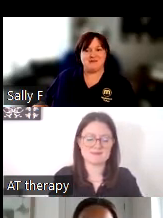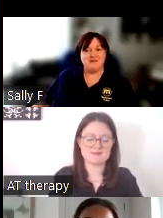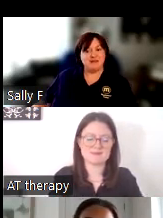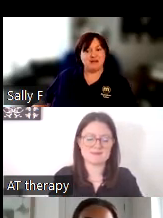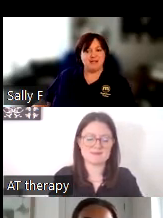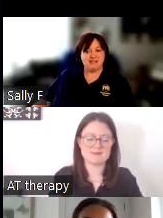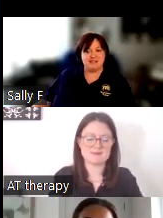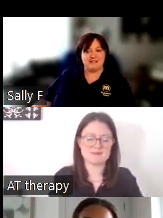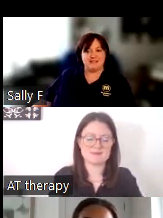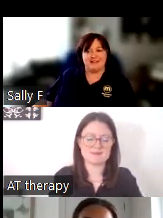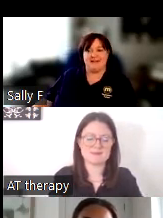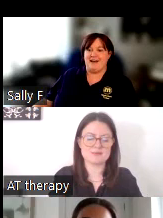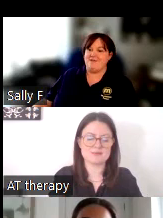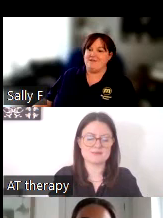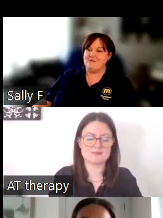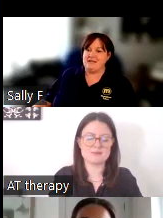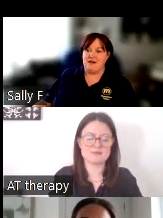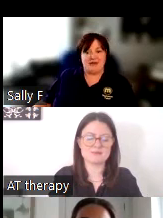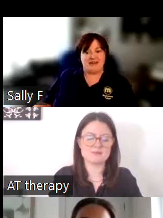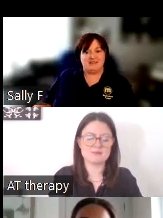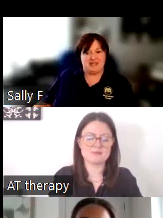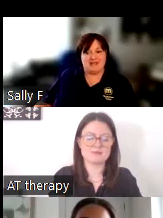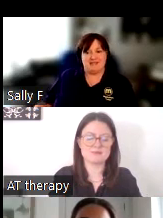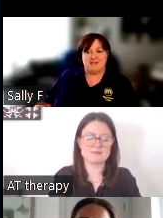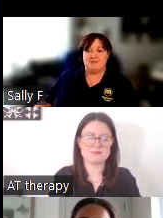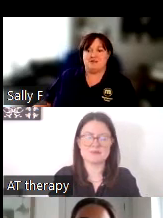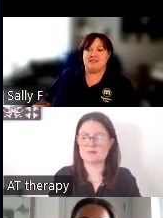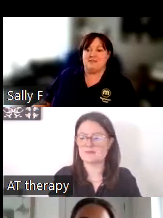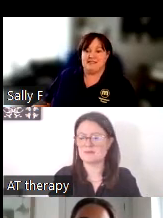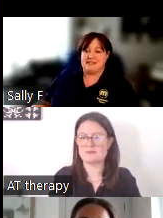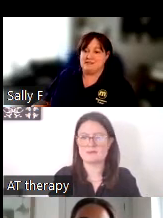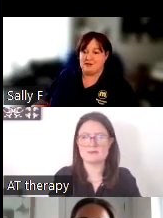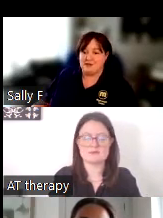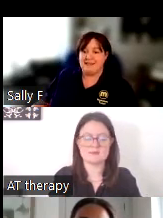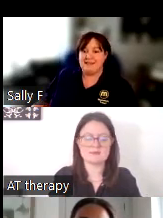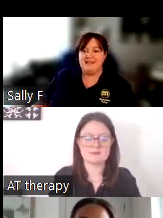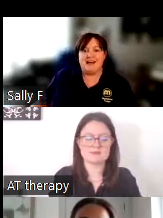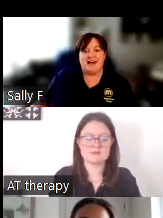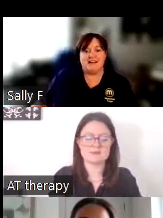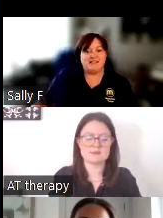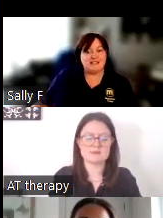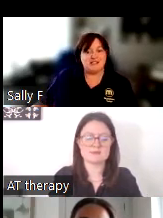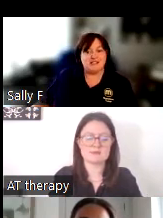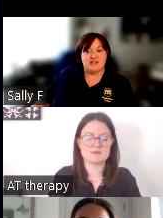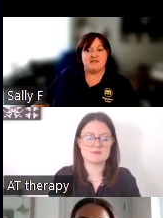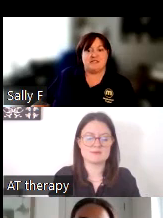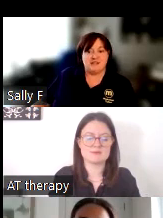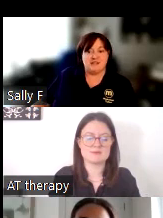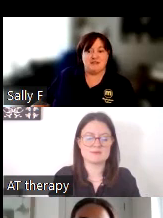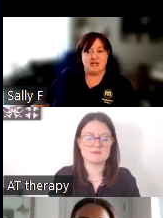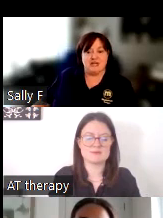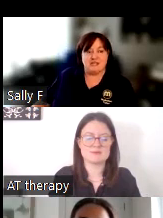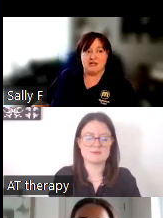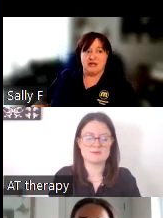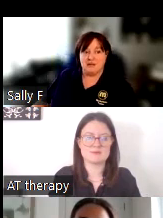So school and college has ended and life as we know it has changed and the predictability has gone. Statutory services